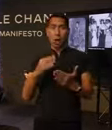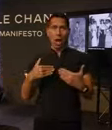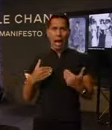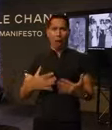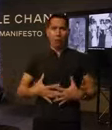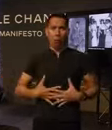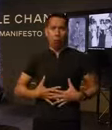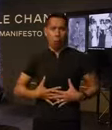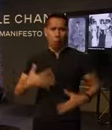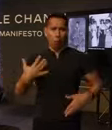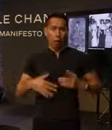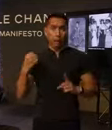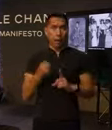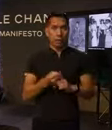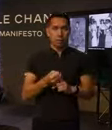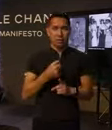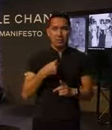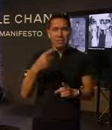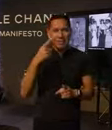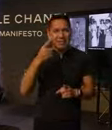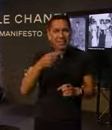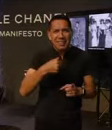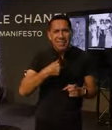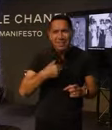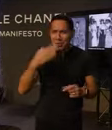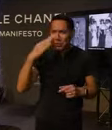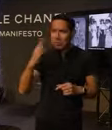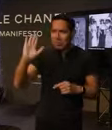those corsets. You know, women would,